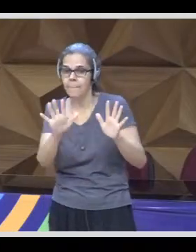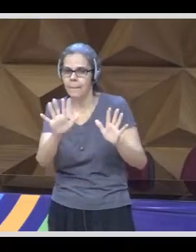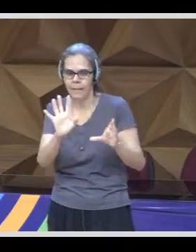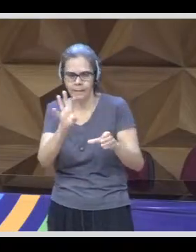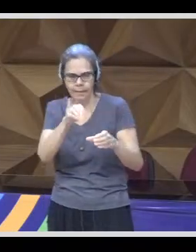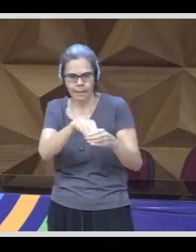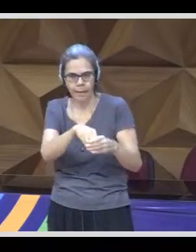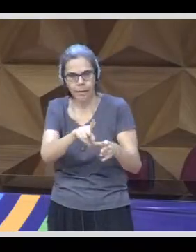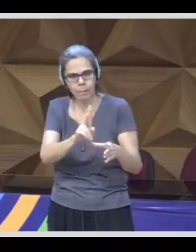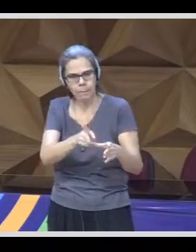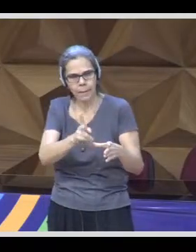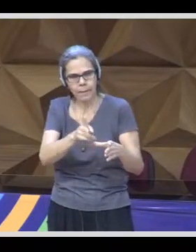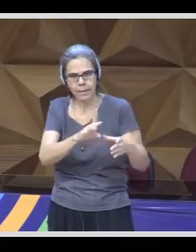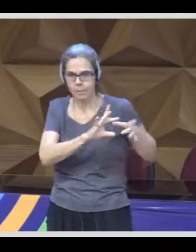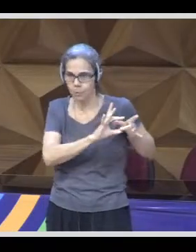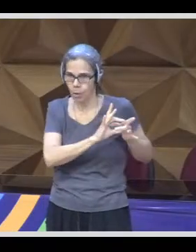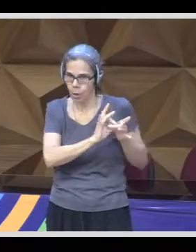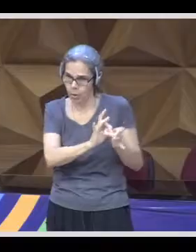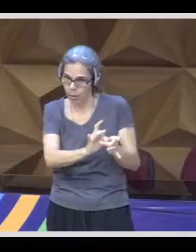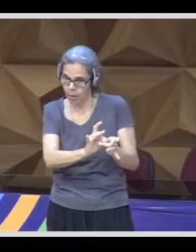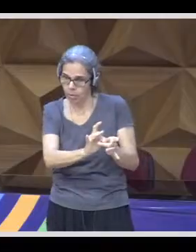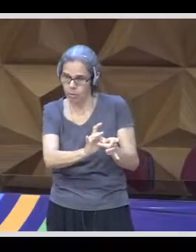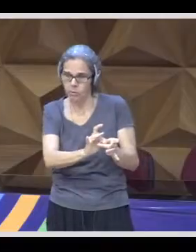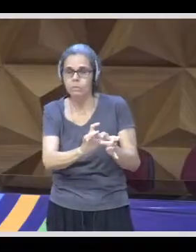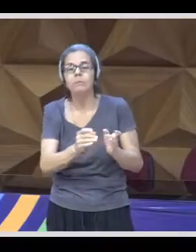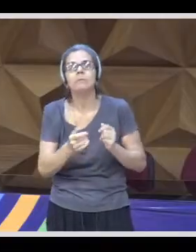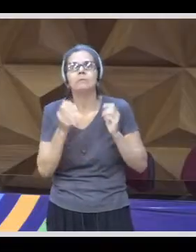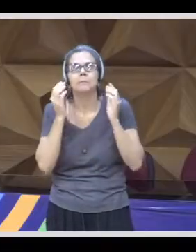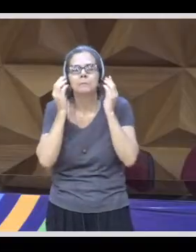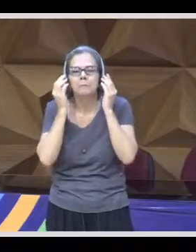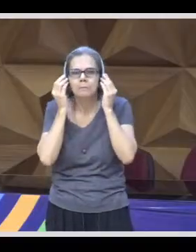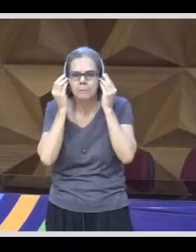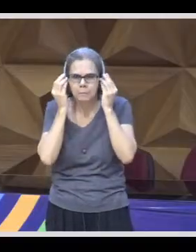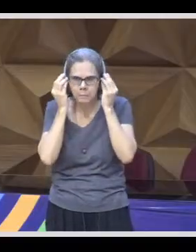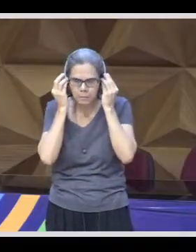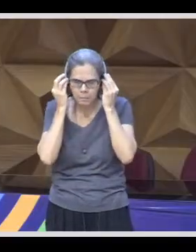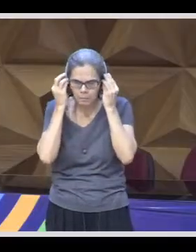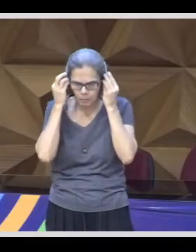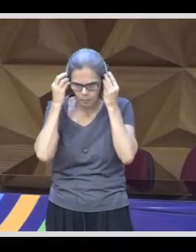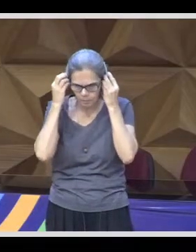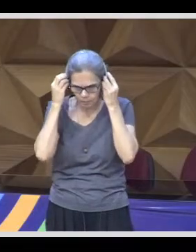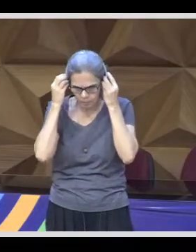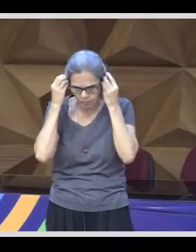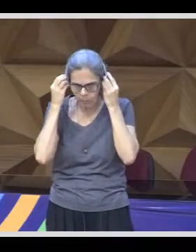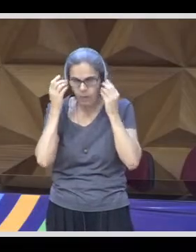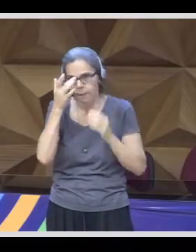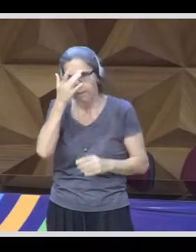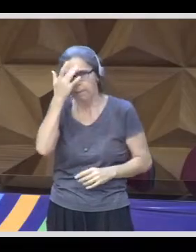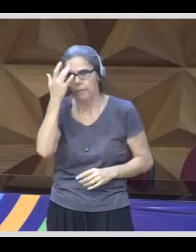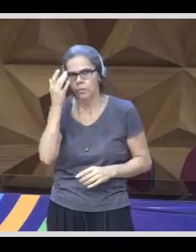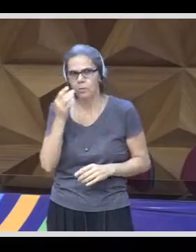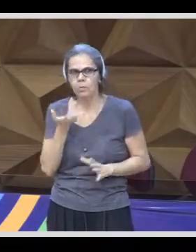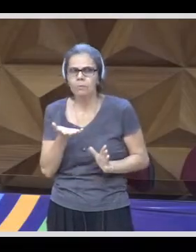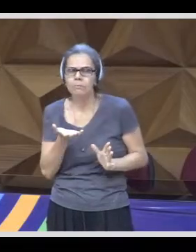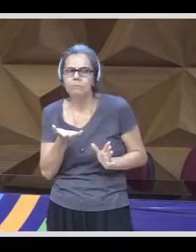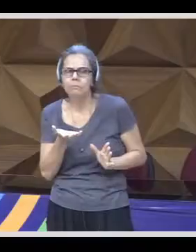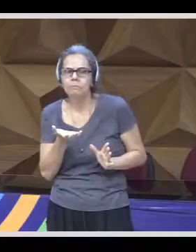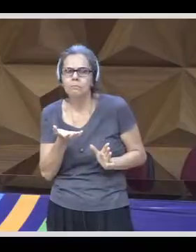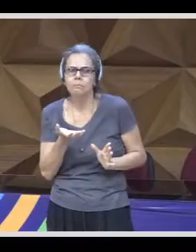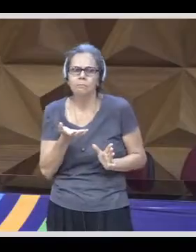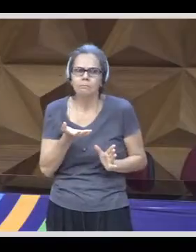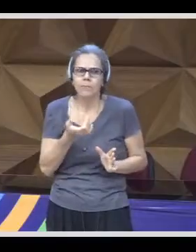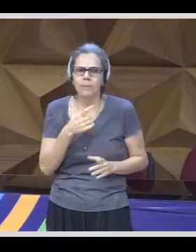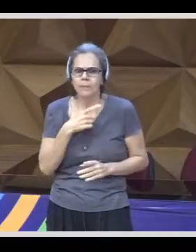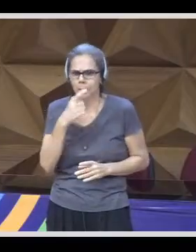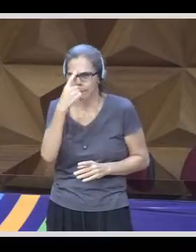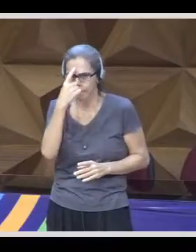very different curiosity profiles, which reflect the fact that it's really an individual trait. It's something that, regardless,